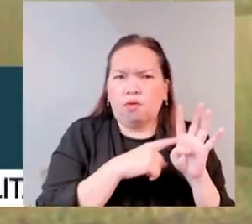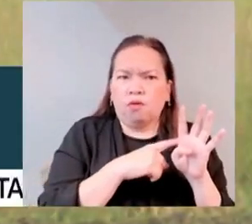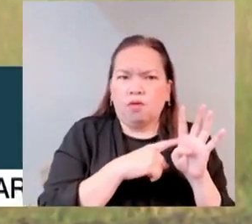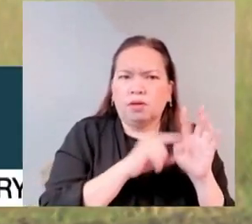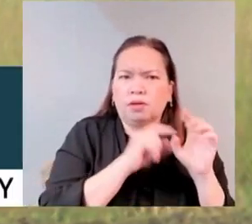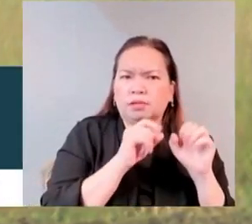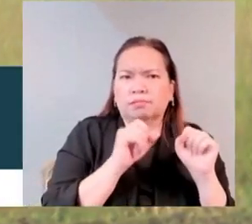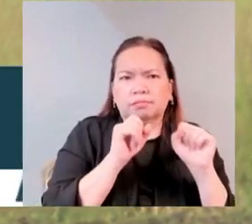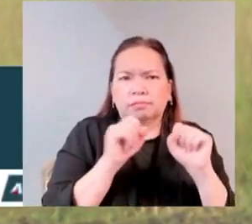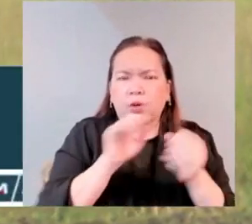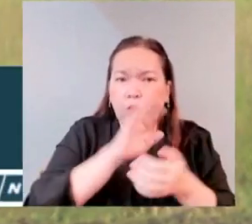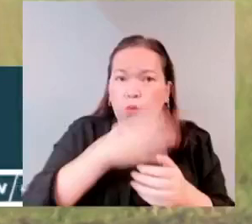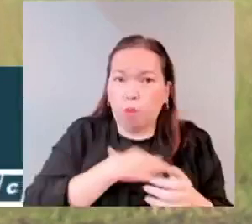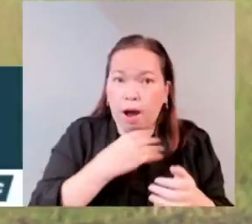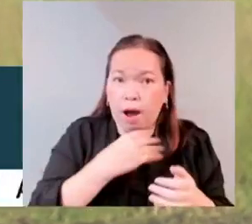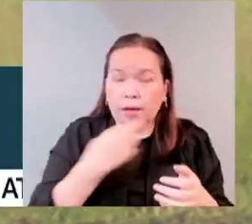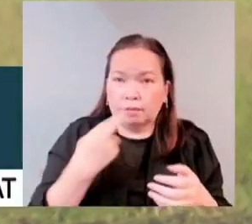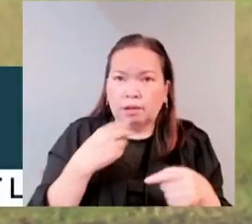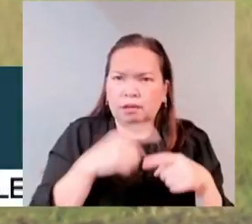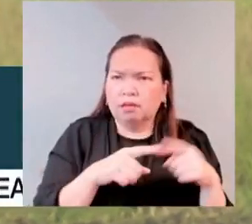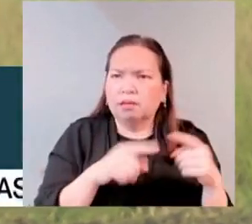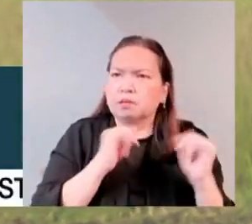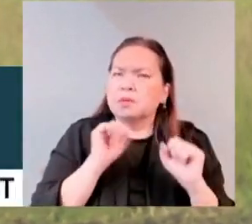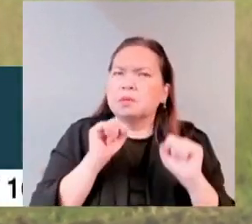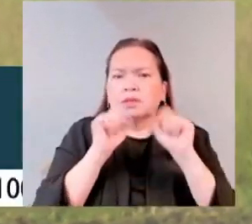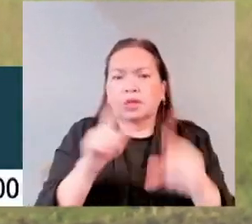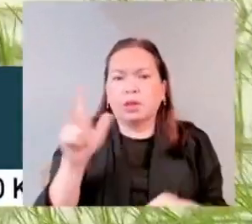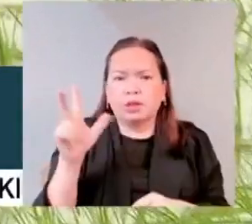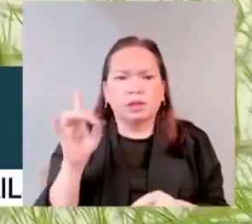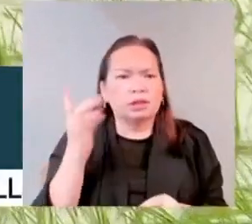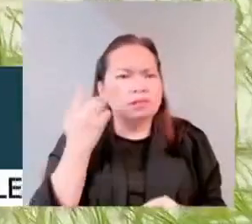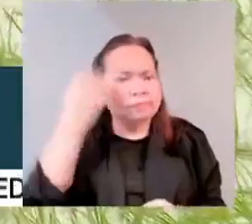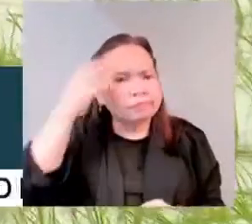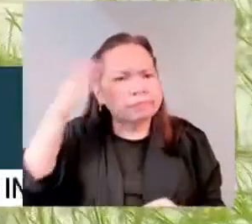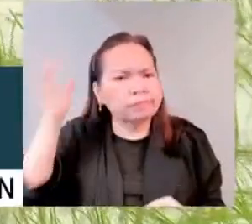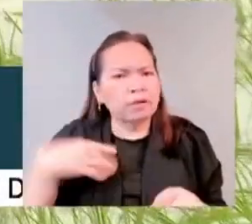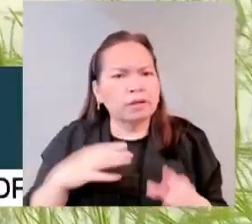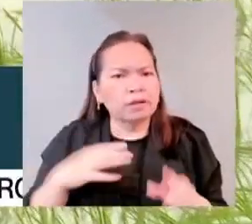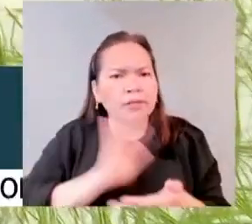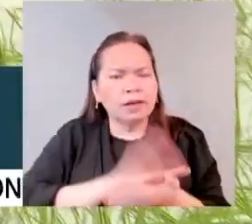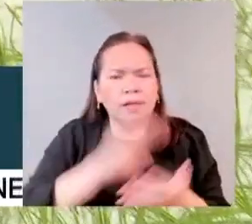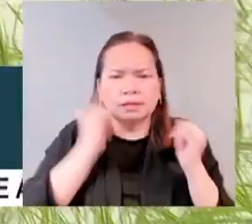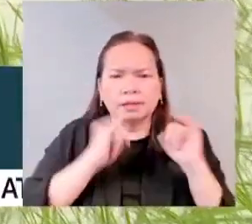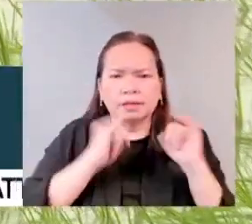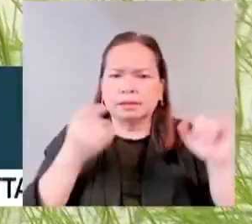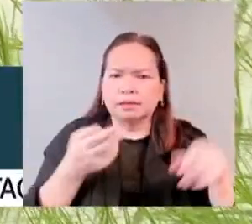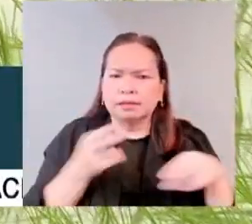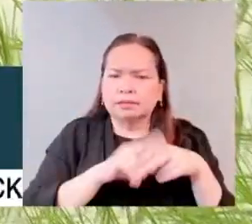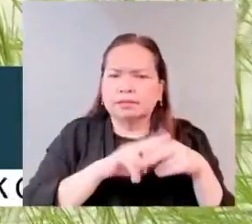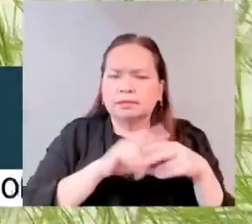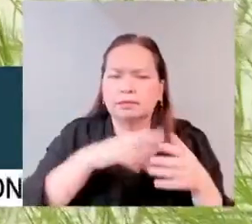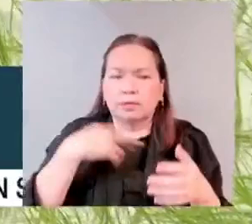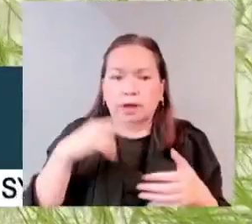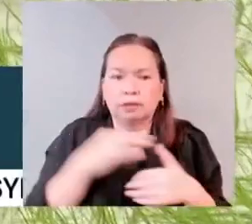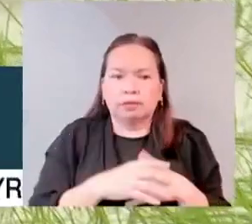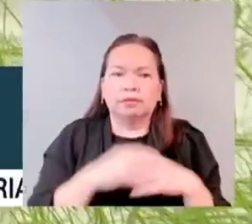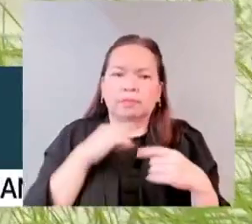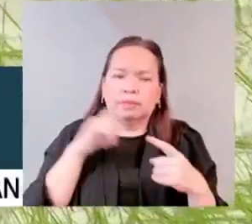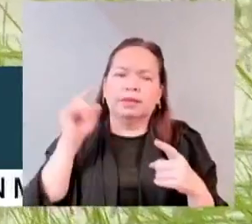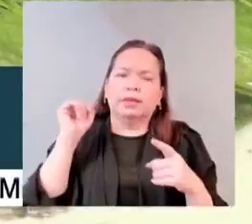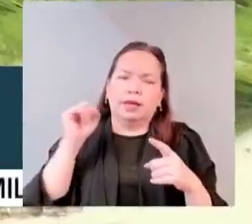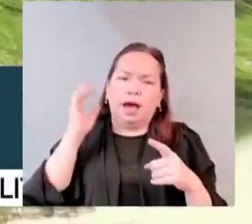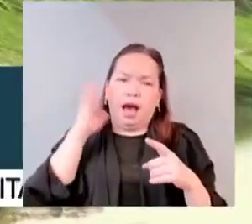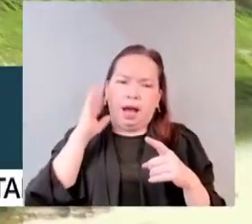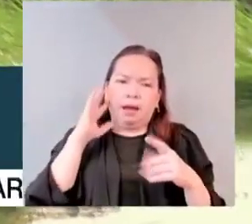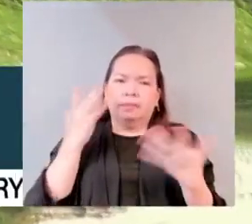up. Villar admitted the Philippines is not efficient in rice production, as neighboring countries such as Thailand and Vietnam can